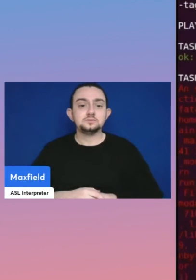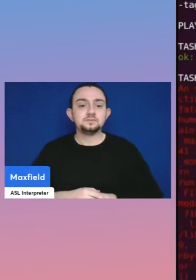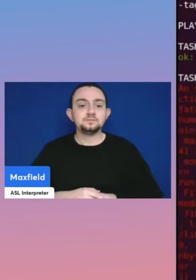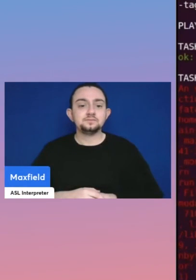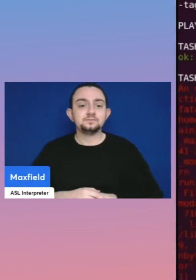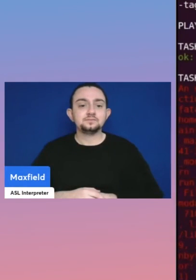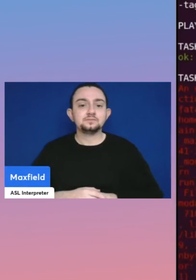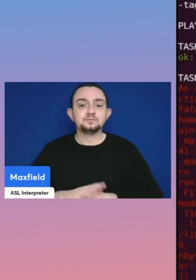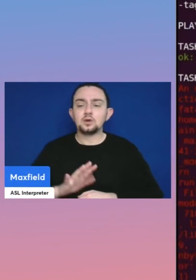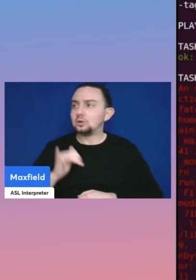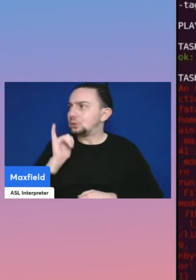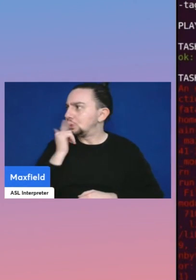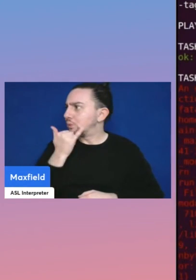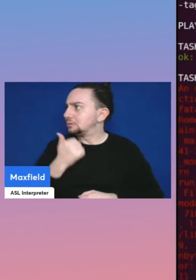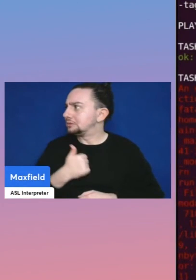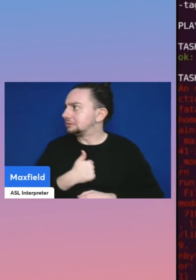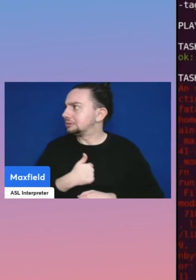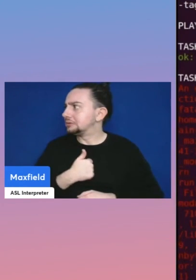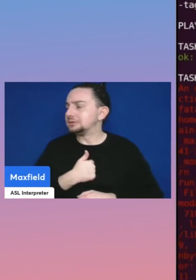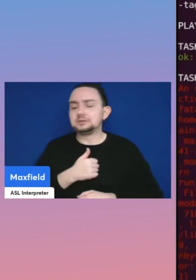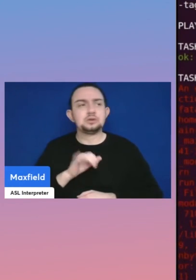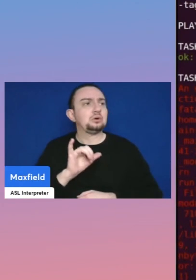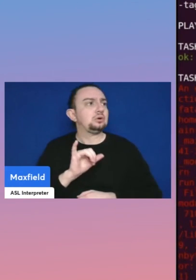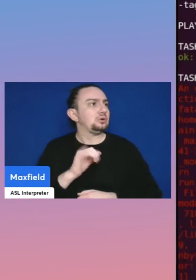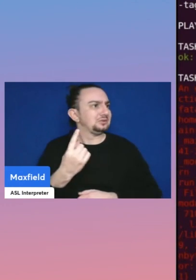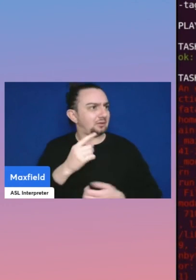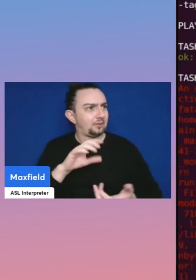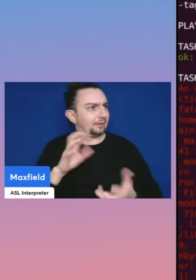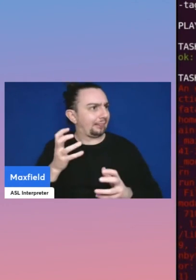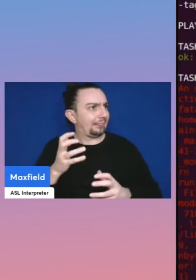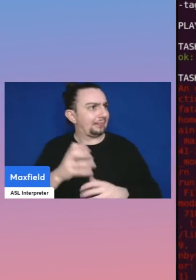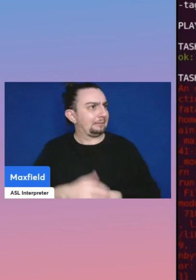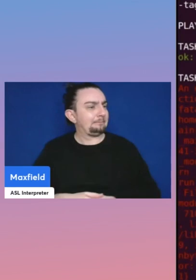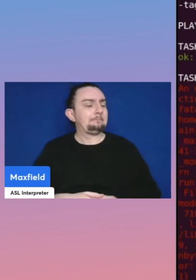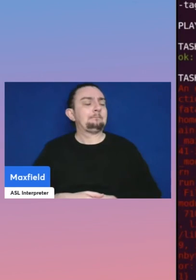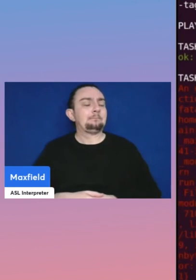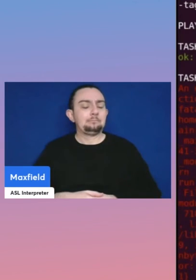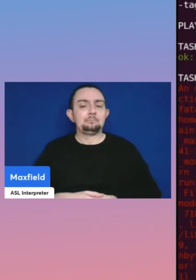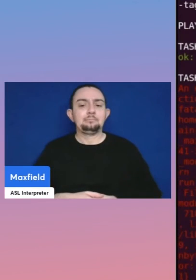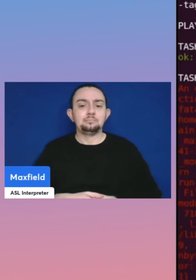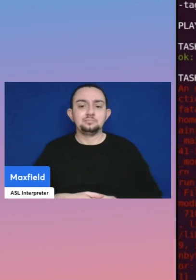Oops. Oops, something did not work correctly.